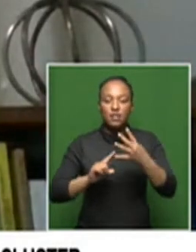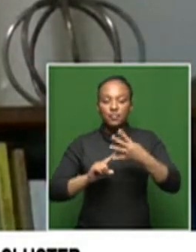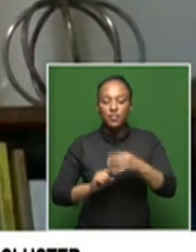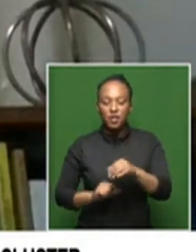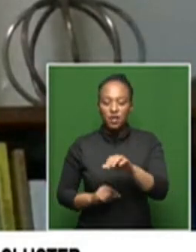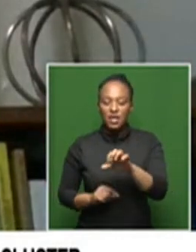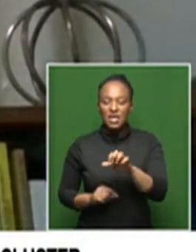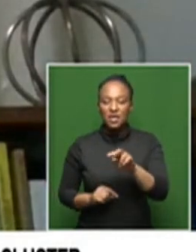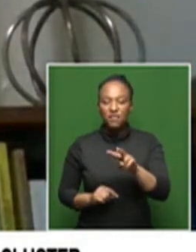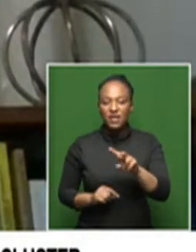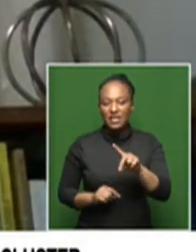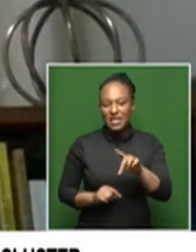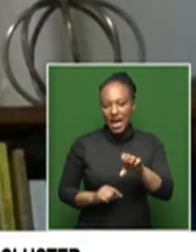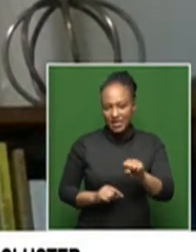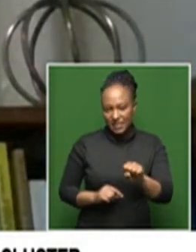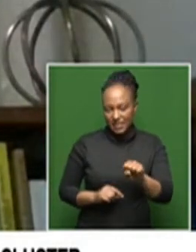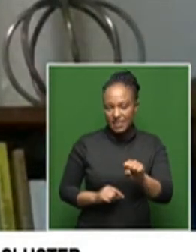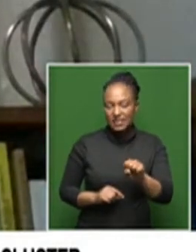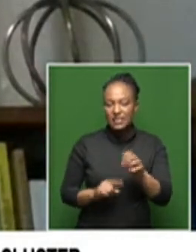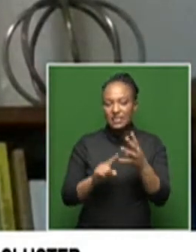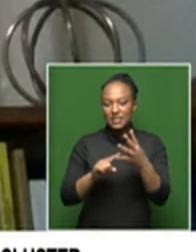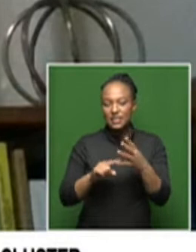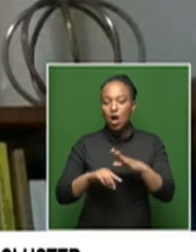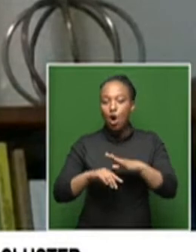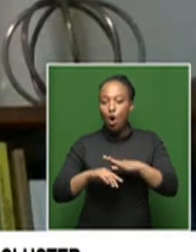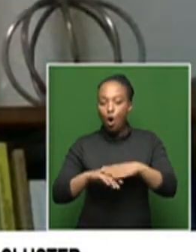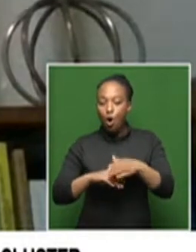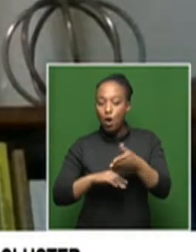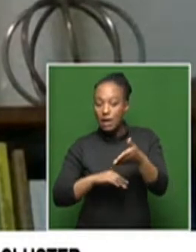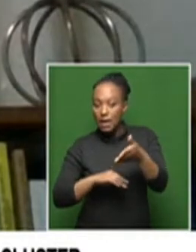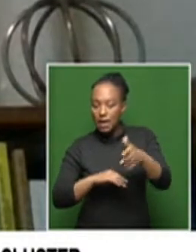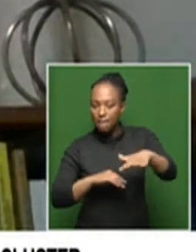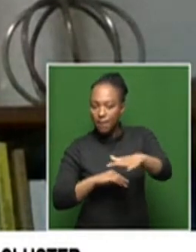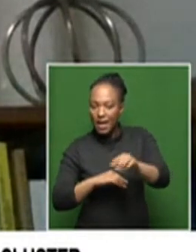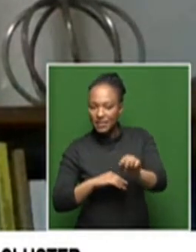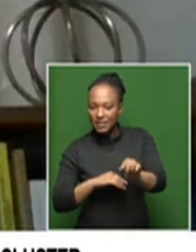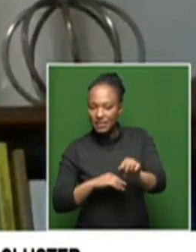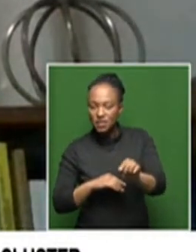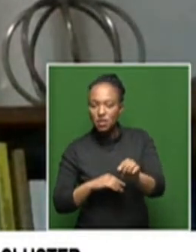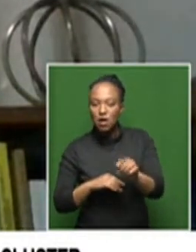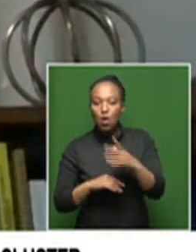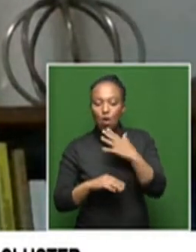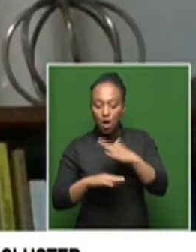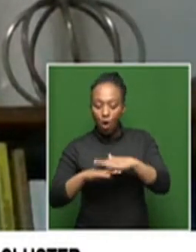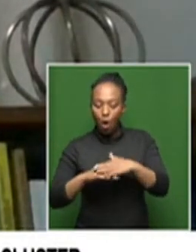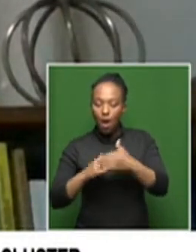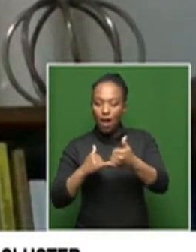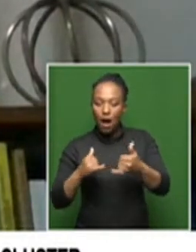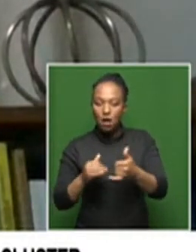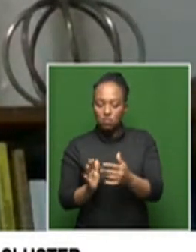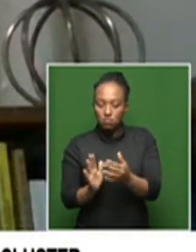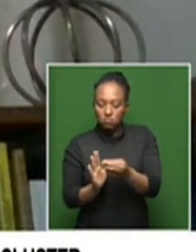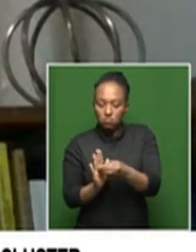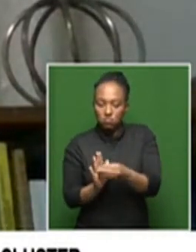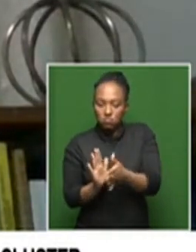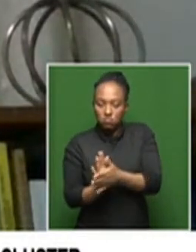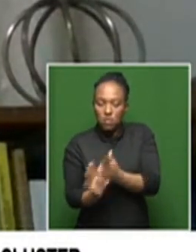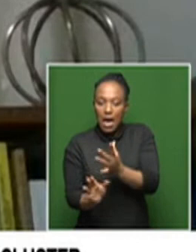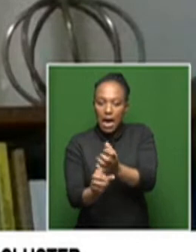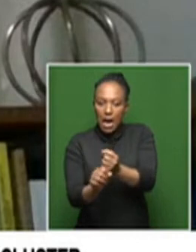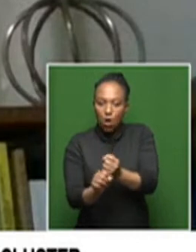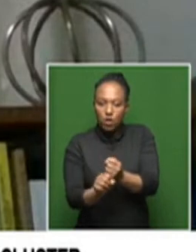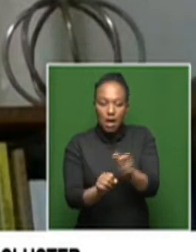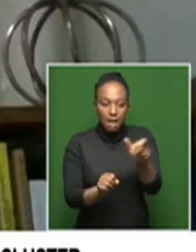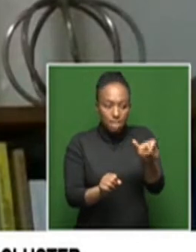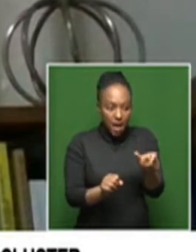EVDS, which is the on-site EVDS, where there's an electronic record being kept or captured